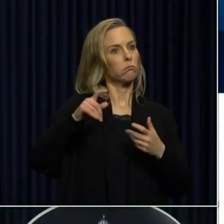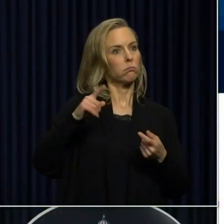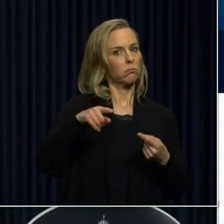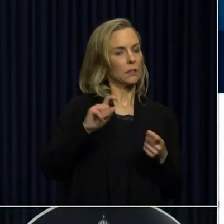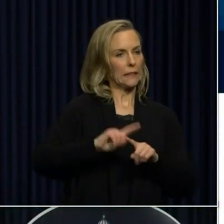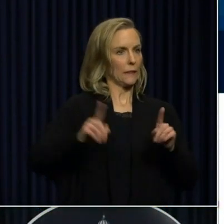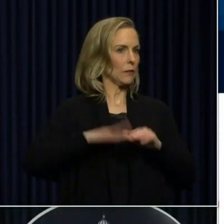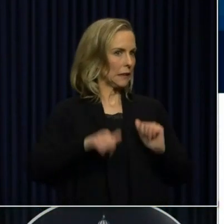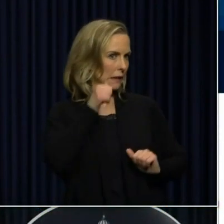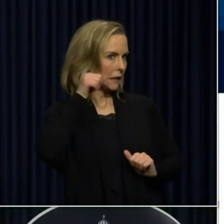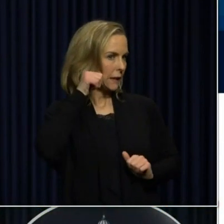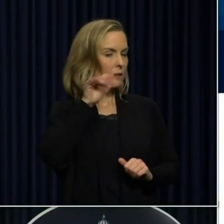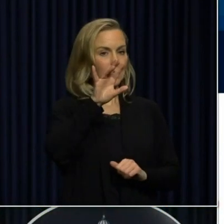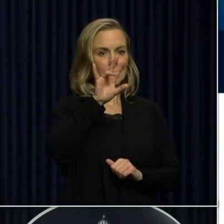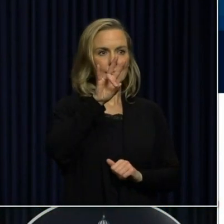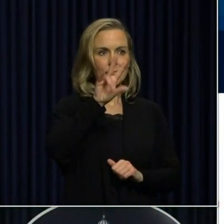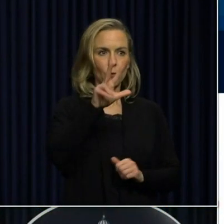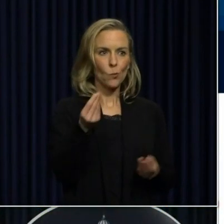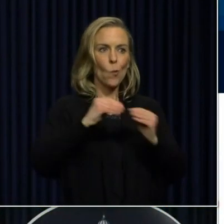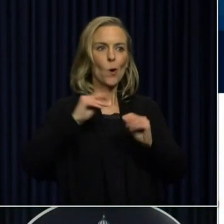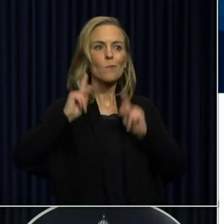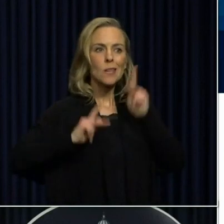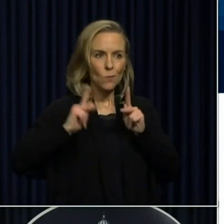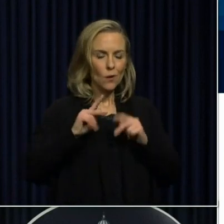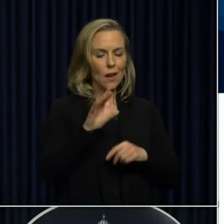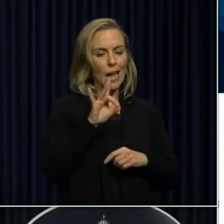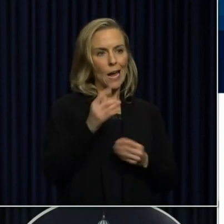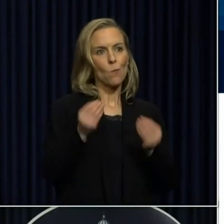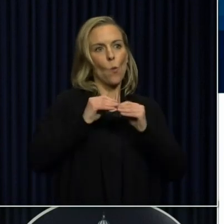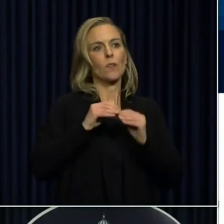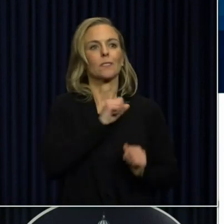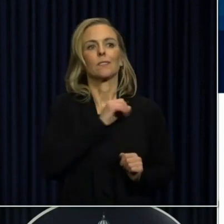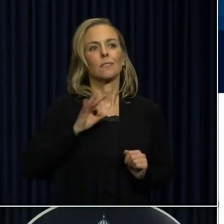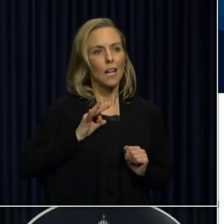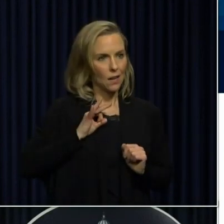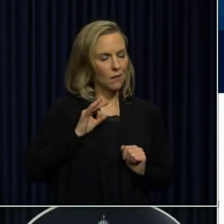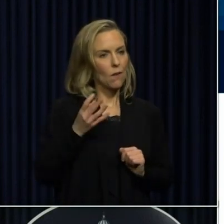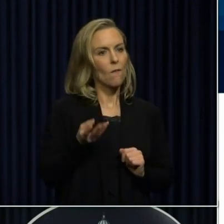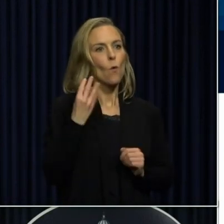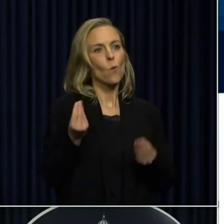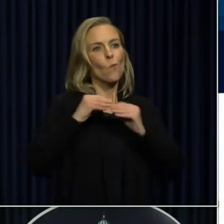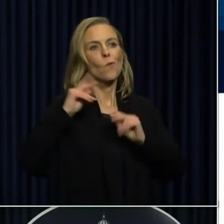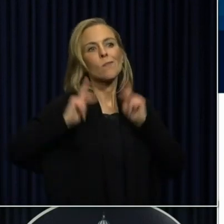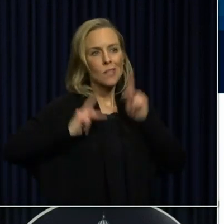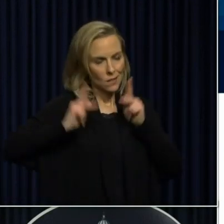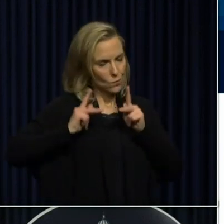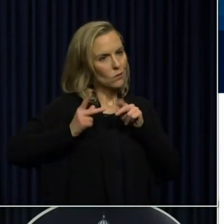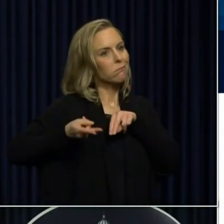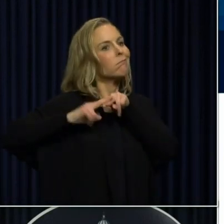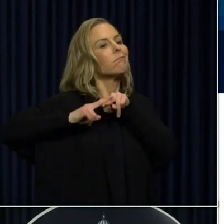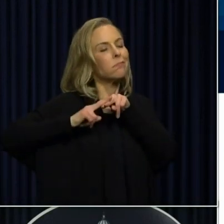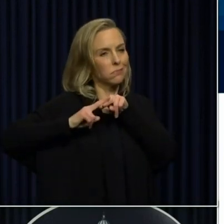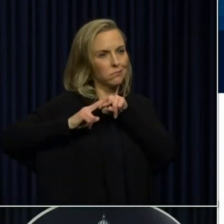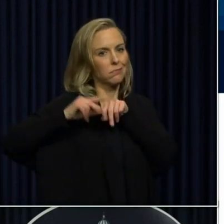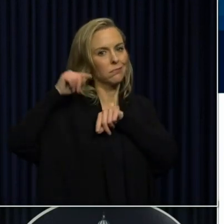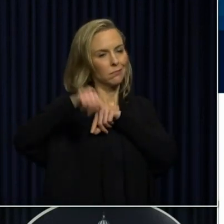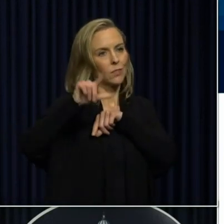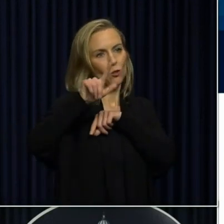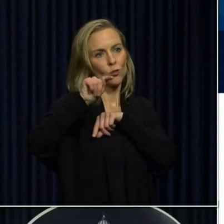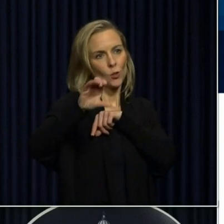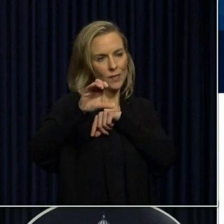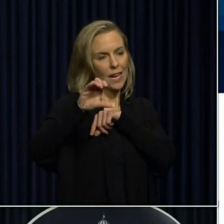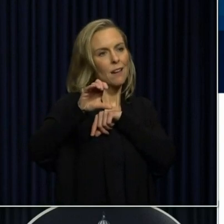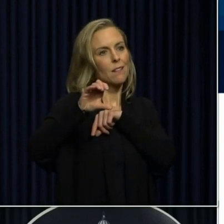have 33 more residents, 8 more staff, and 4 more deaths in our long-term care